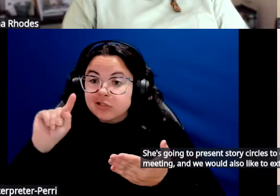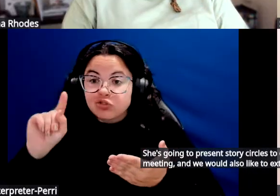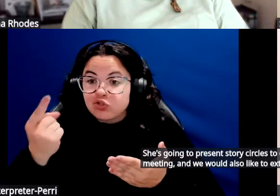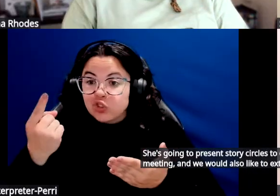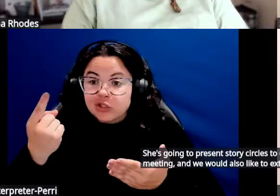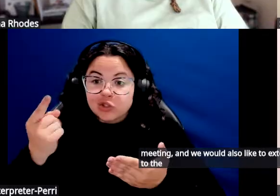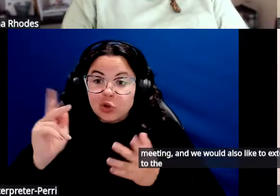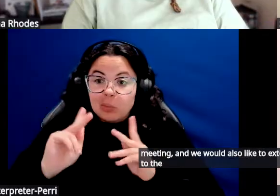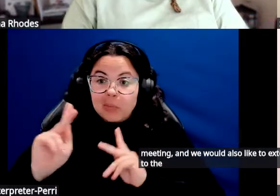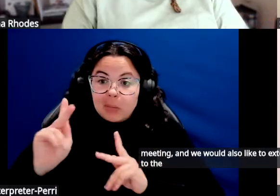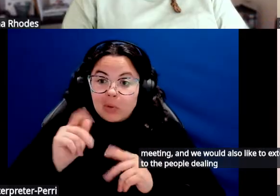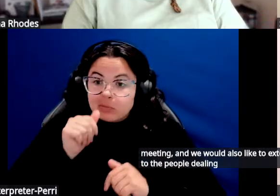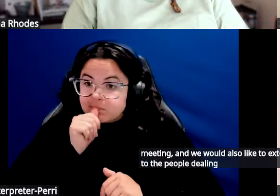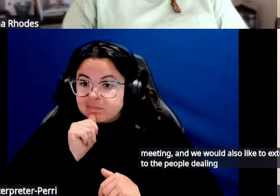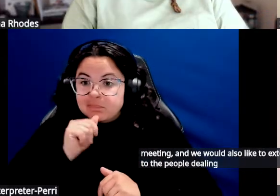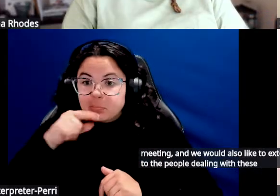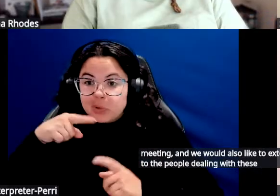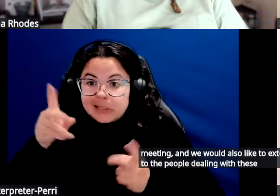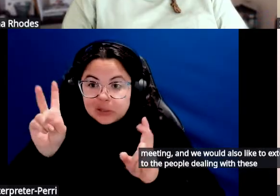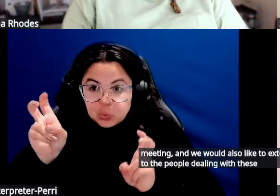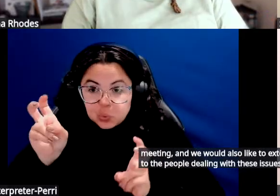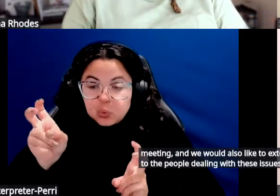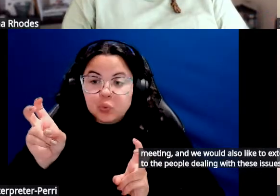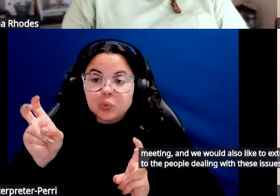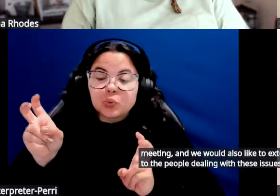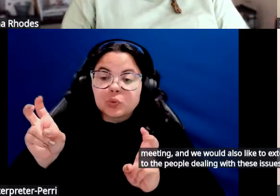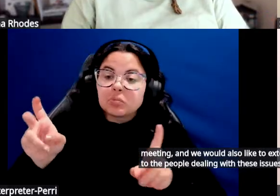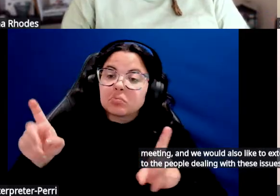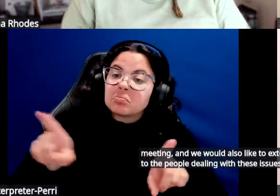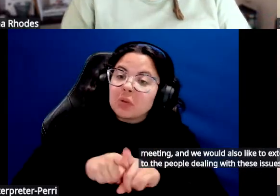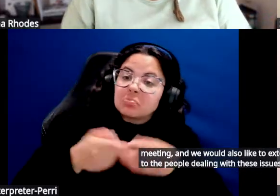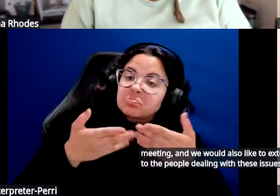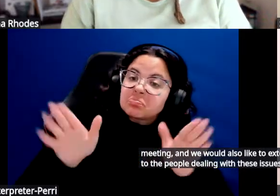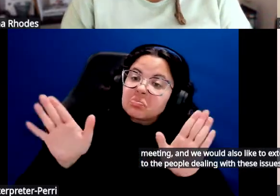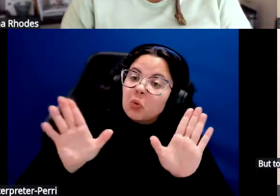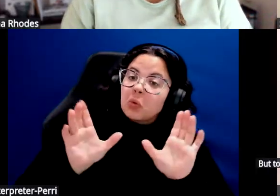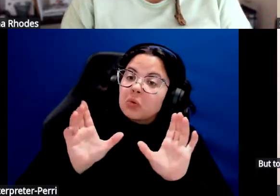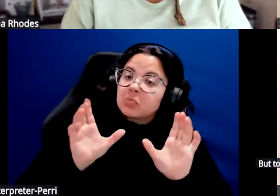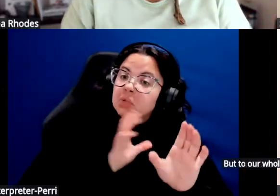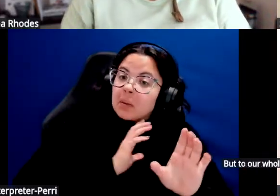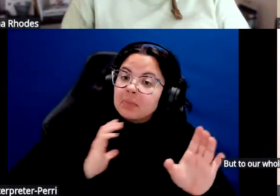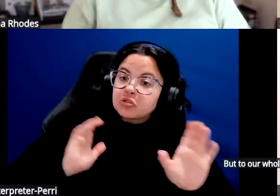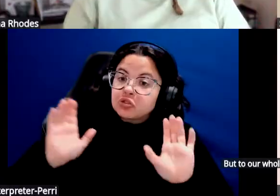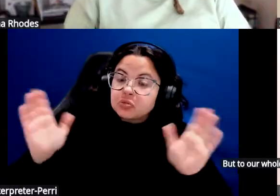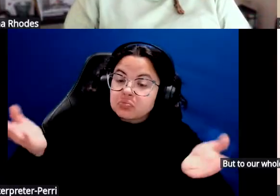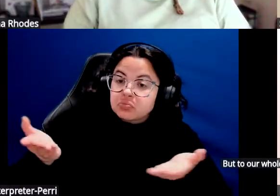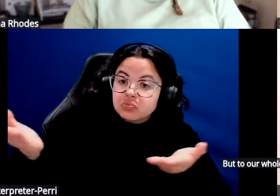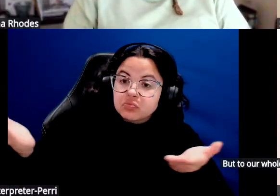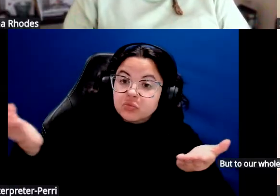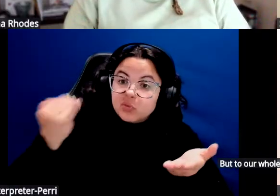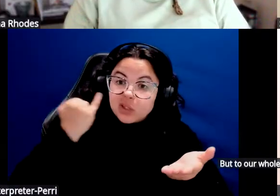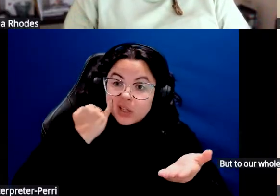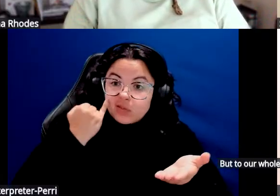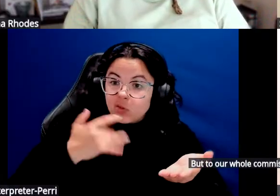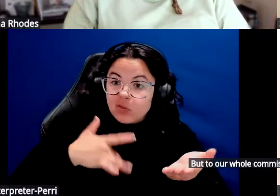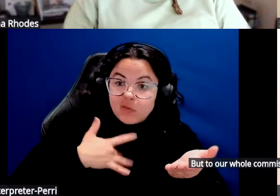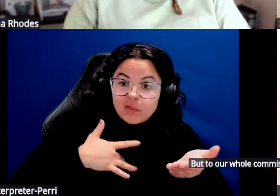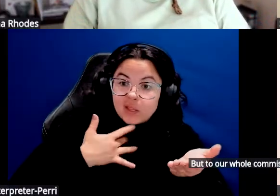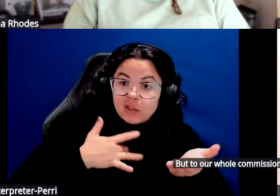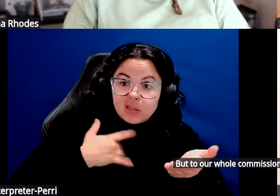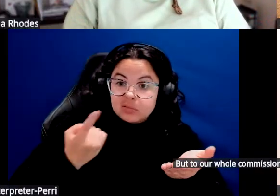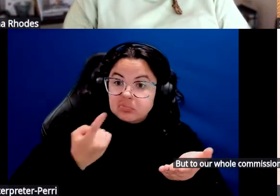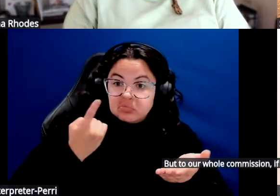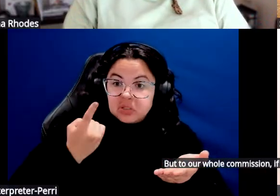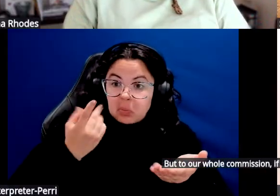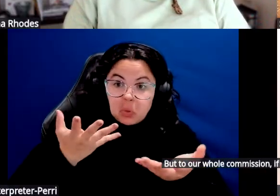the people dealing with these issues, but to our whole commission. If commissioners feel that that's something